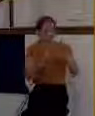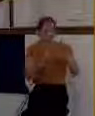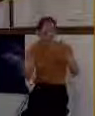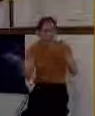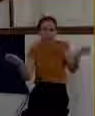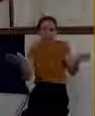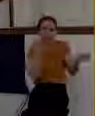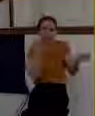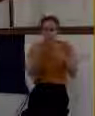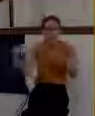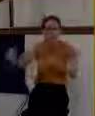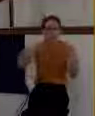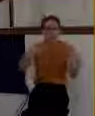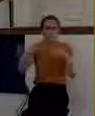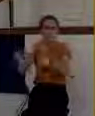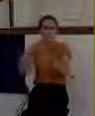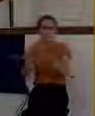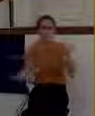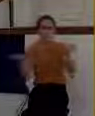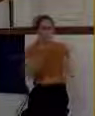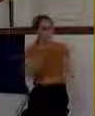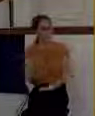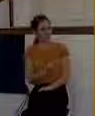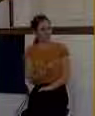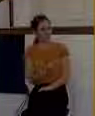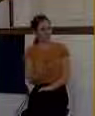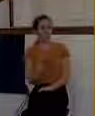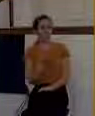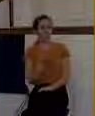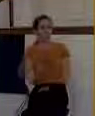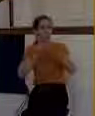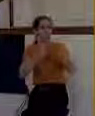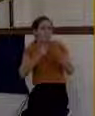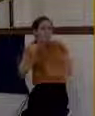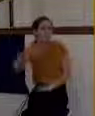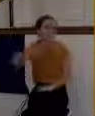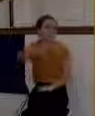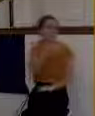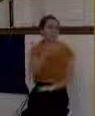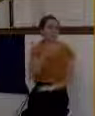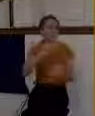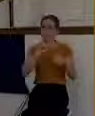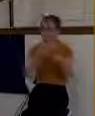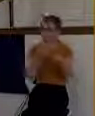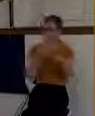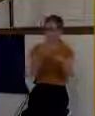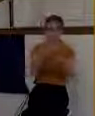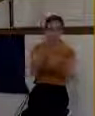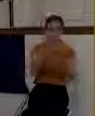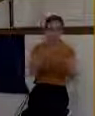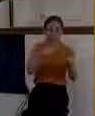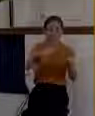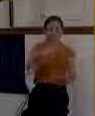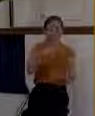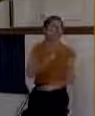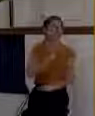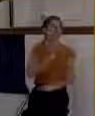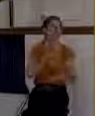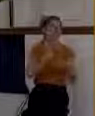important to see what it meant to the original hearers. So first we'll apply it to Israel. Remember I said that this whole story really is a